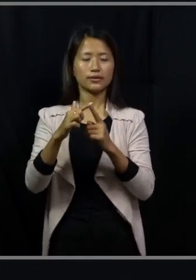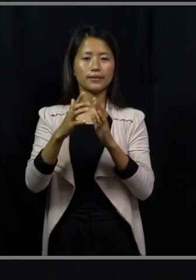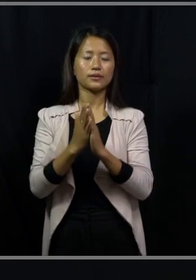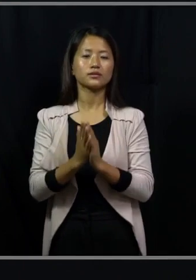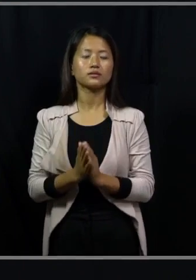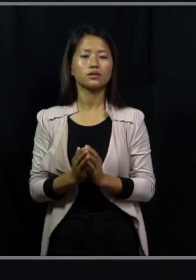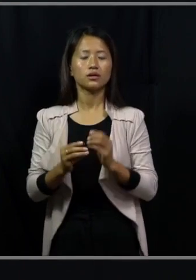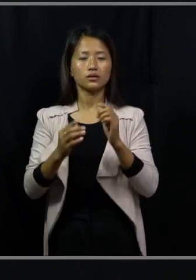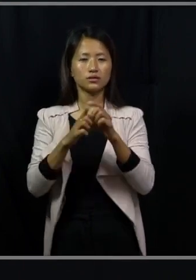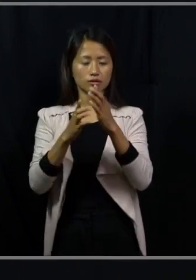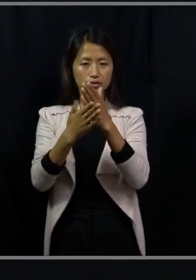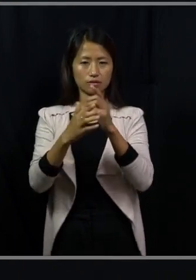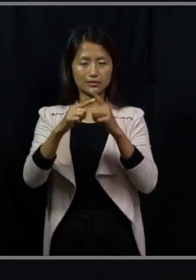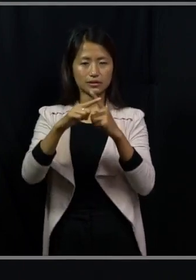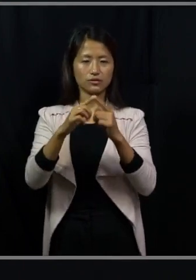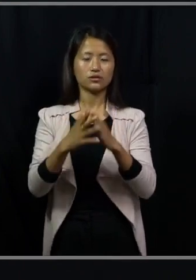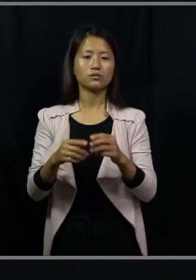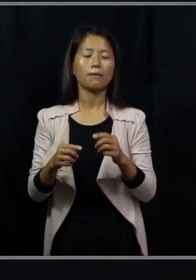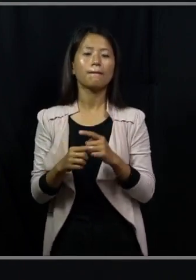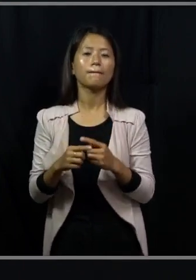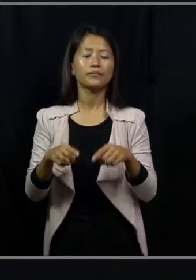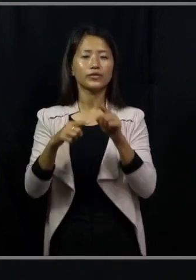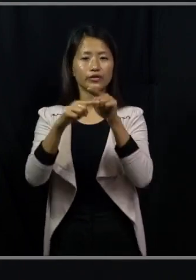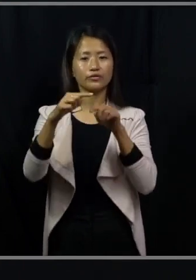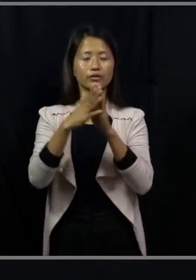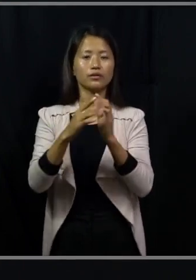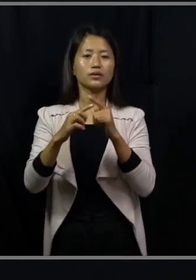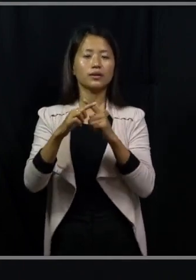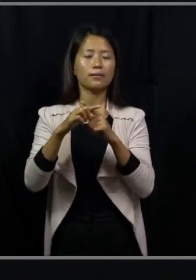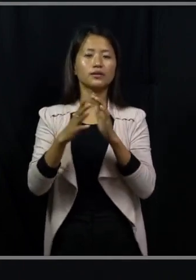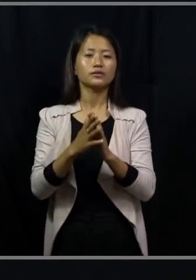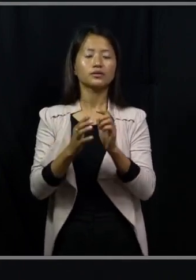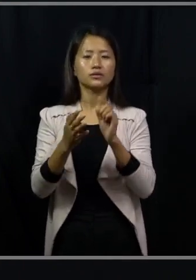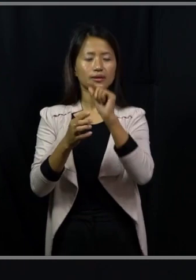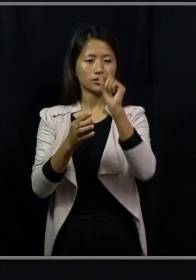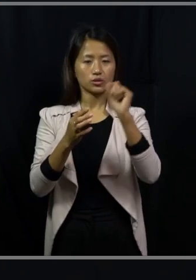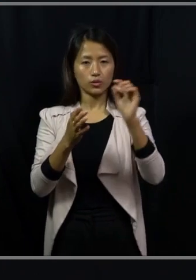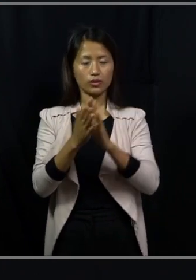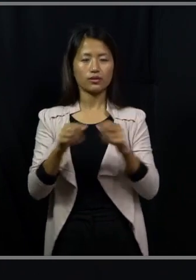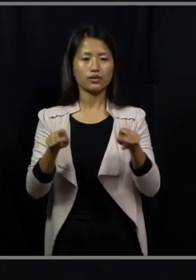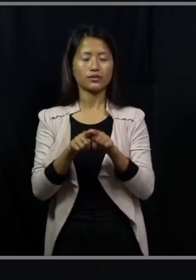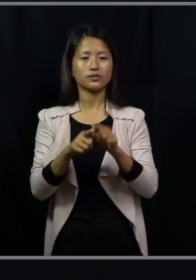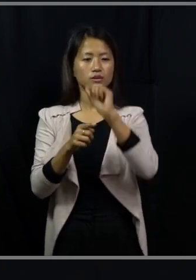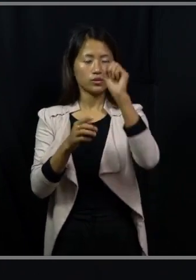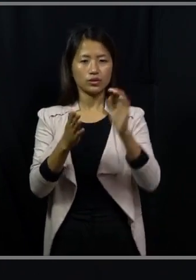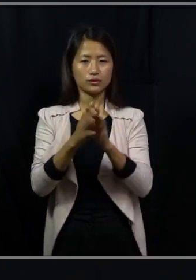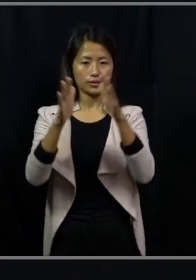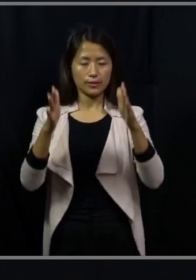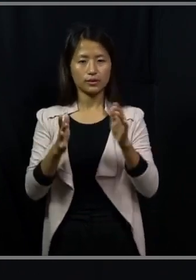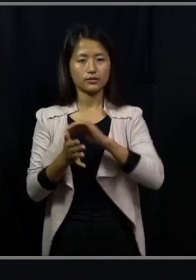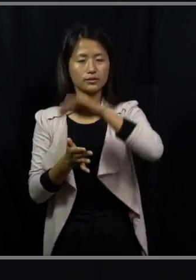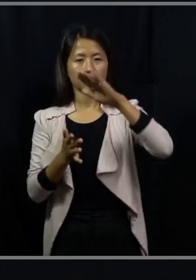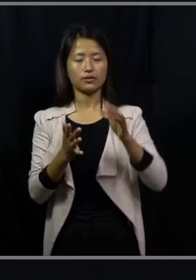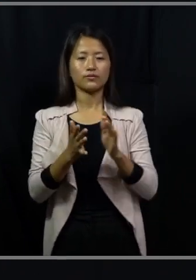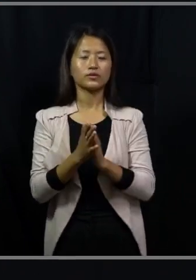of division, multiplication, and also the tables of square and square root tables, along with tables